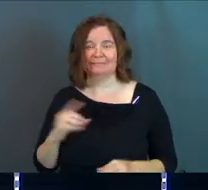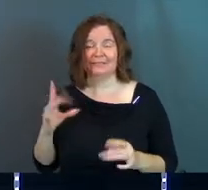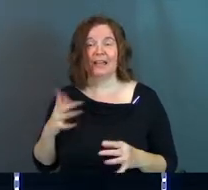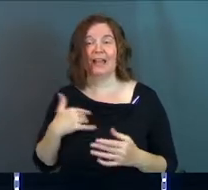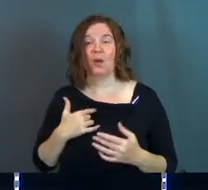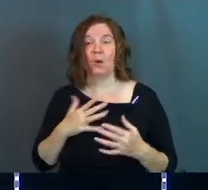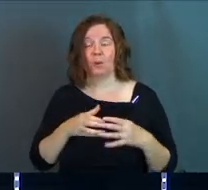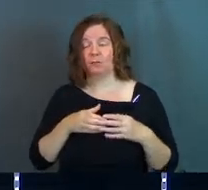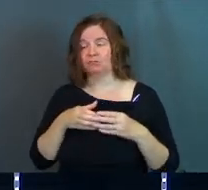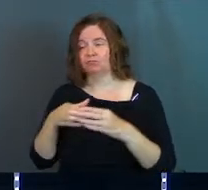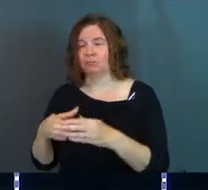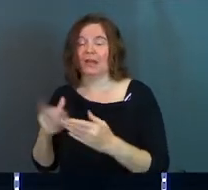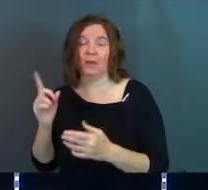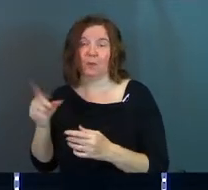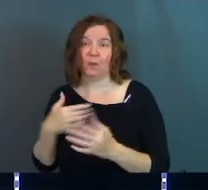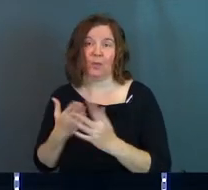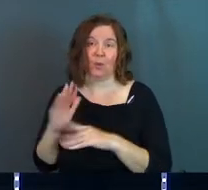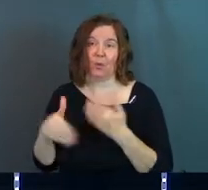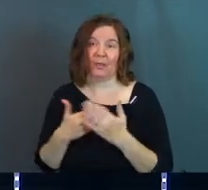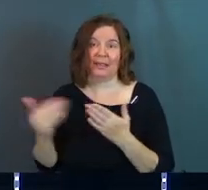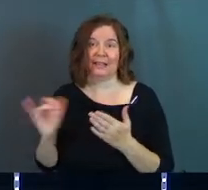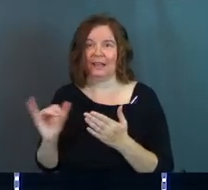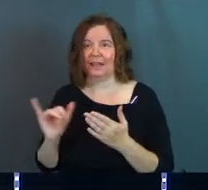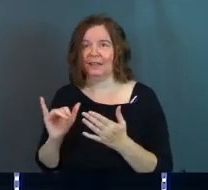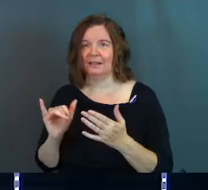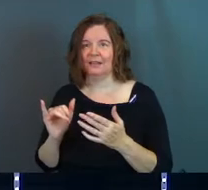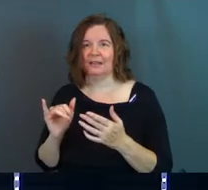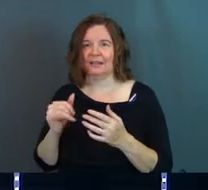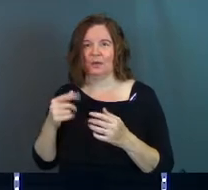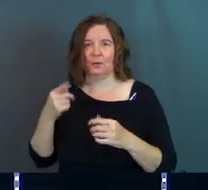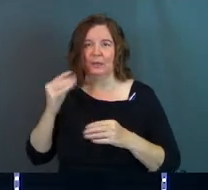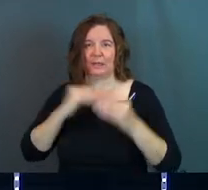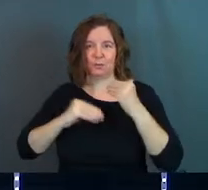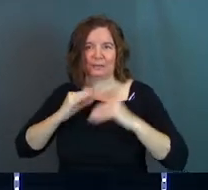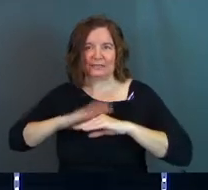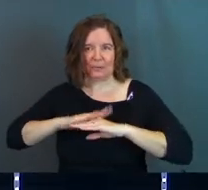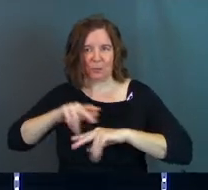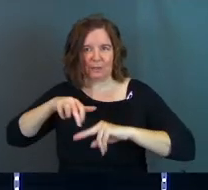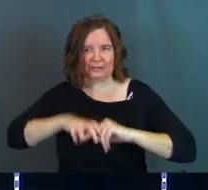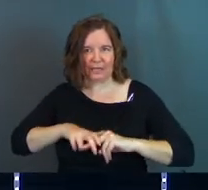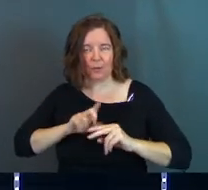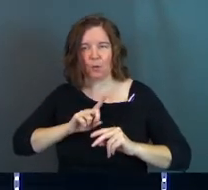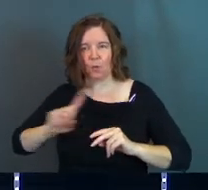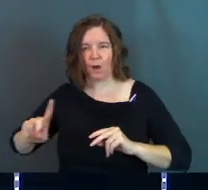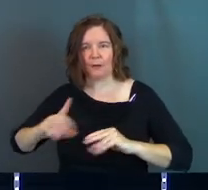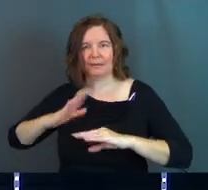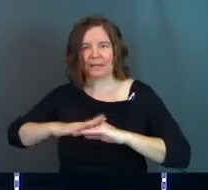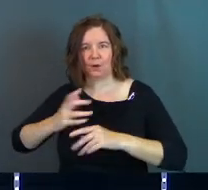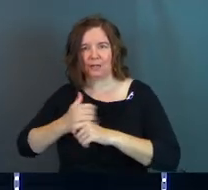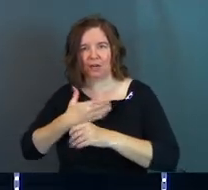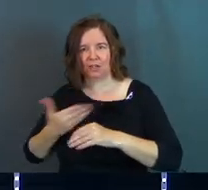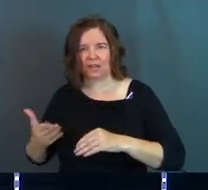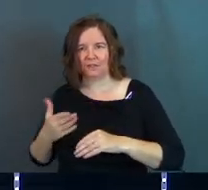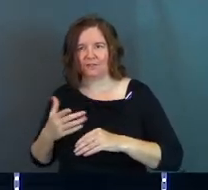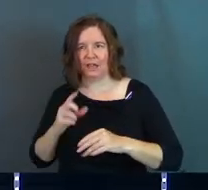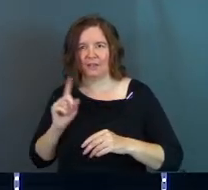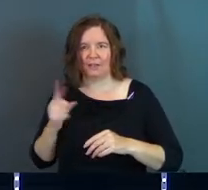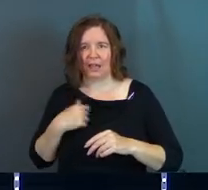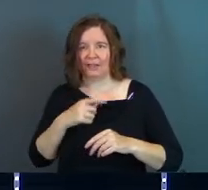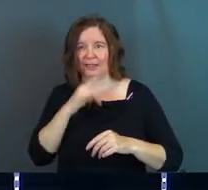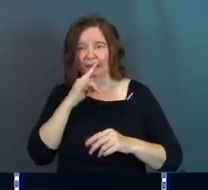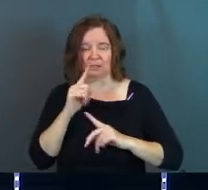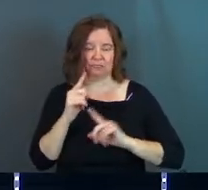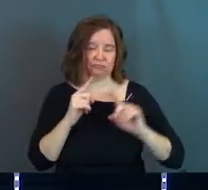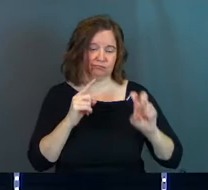it's like, and we went through the whole thing, and like there's this picnic table that we would sit at, and we walked up to the counter to get our stuff, and they just walked right over to the